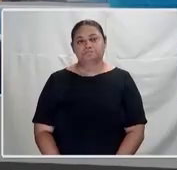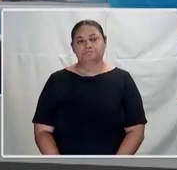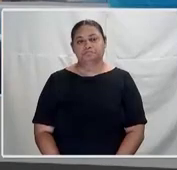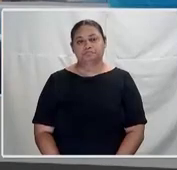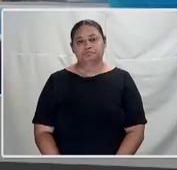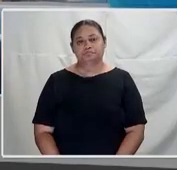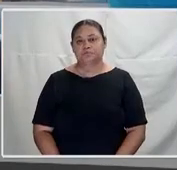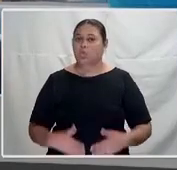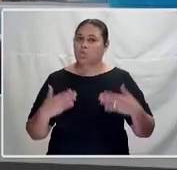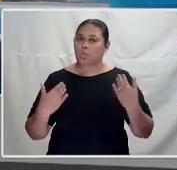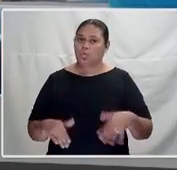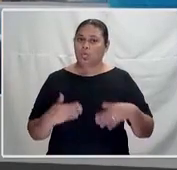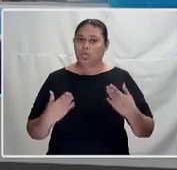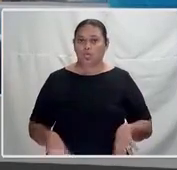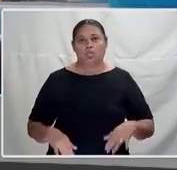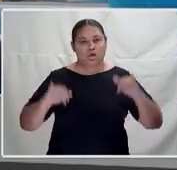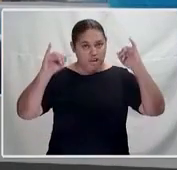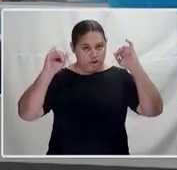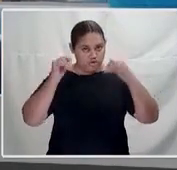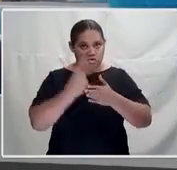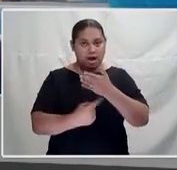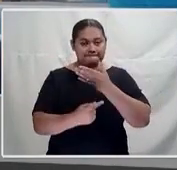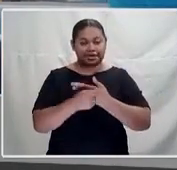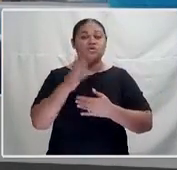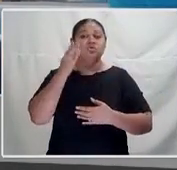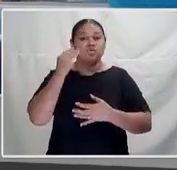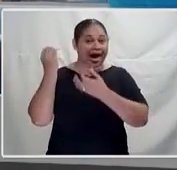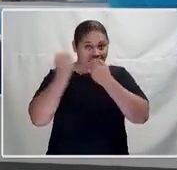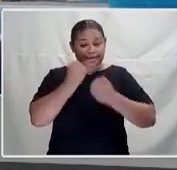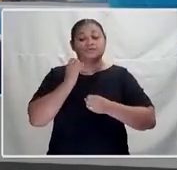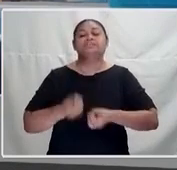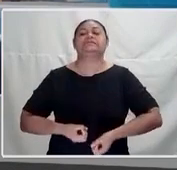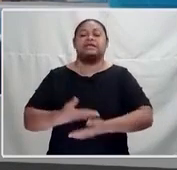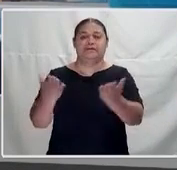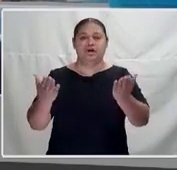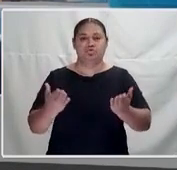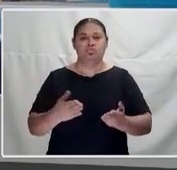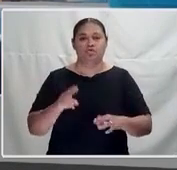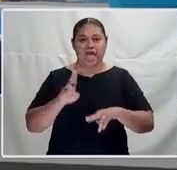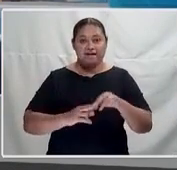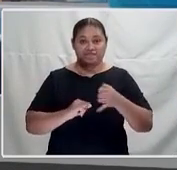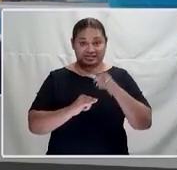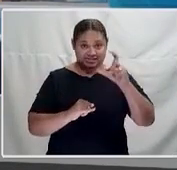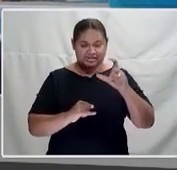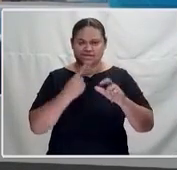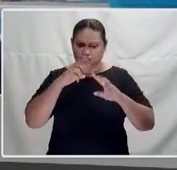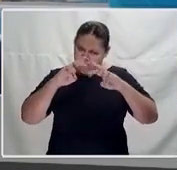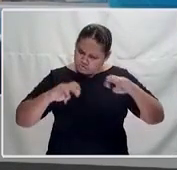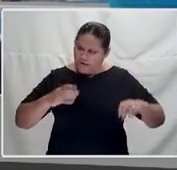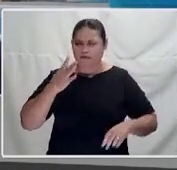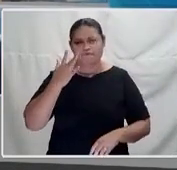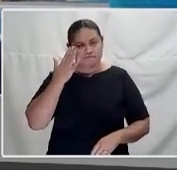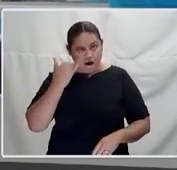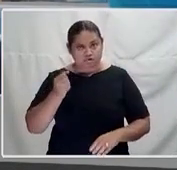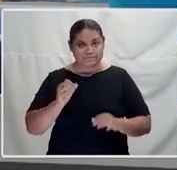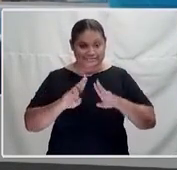There remains a persistent issue with the quality of sugarcane delivered to FSC mills. Since yesterday, Sugar Research Institute Foundation